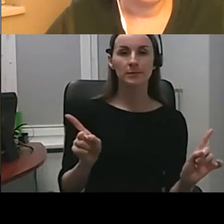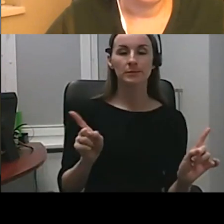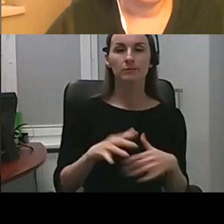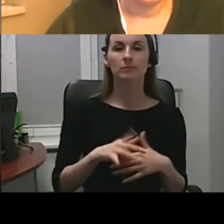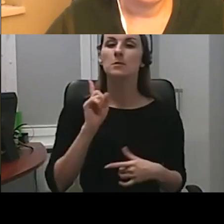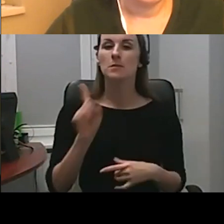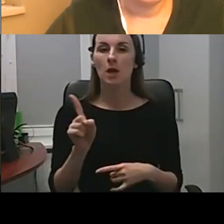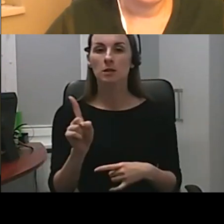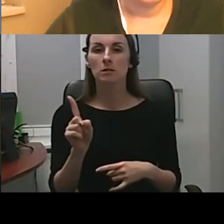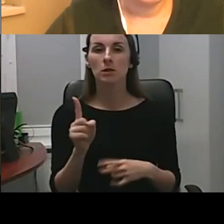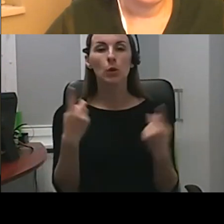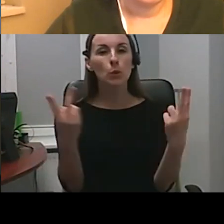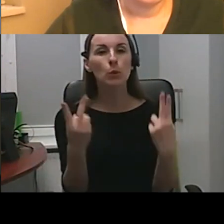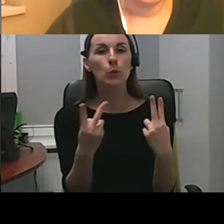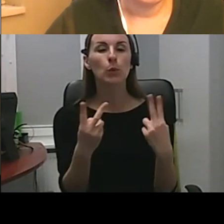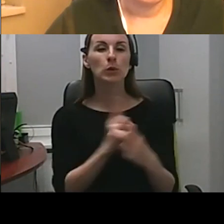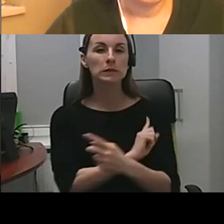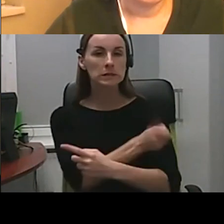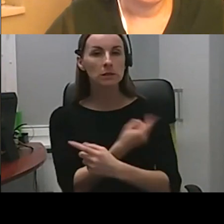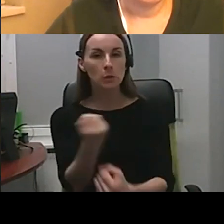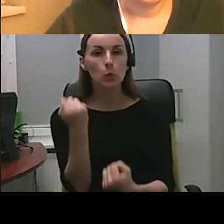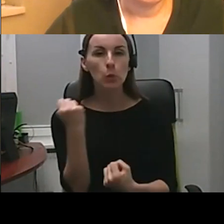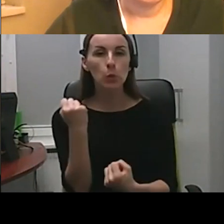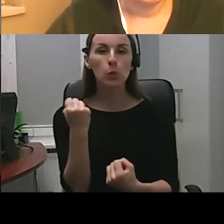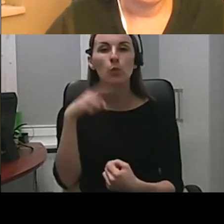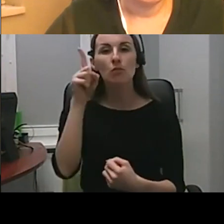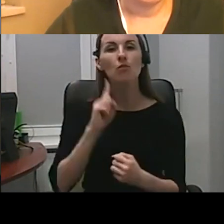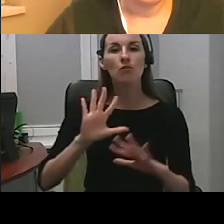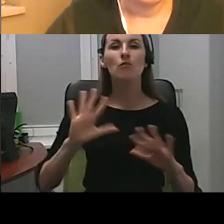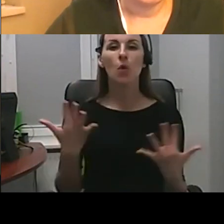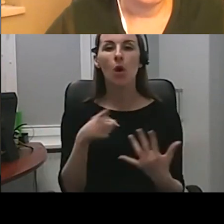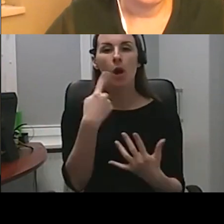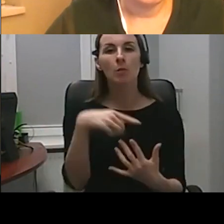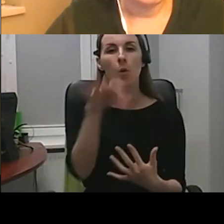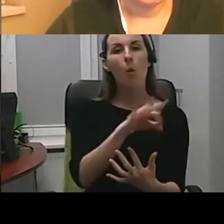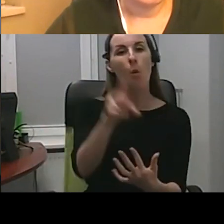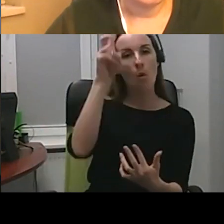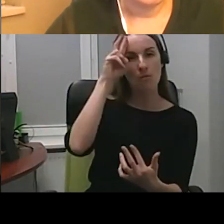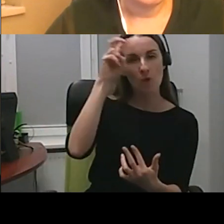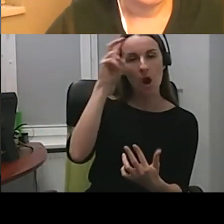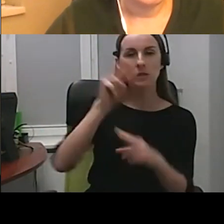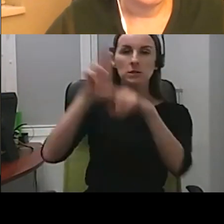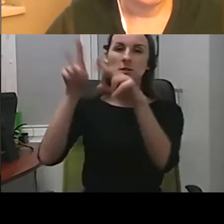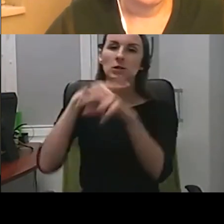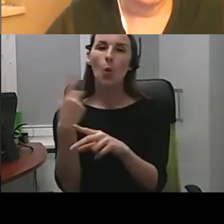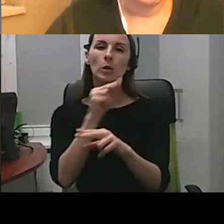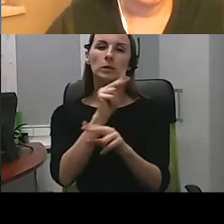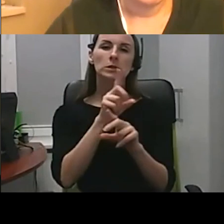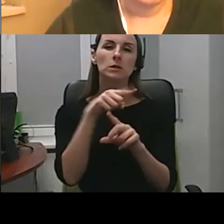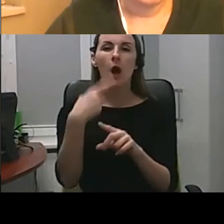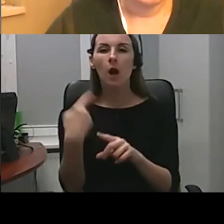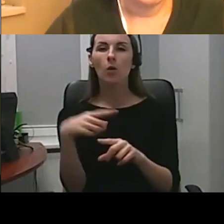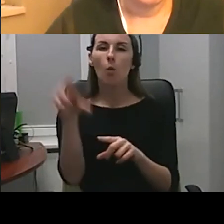states, we already mentioned a number of international mechanisms which are out there, which were already in place,